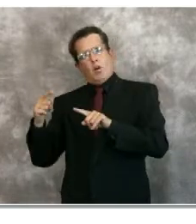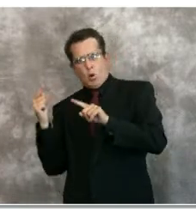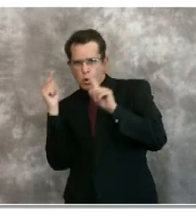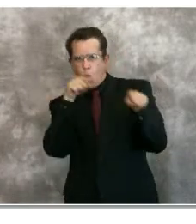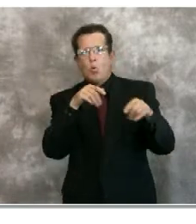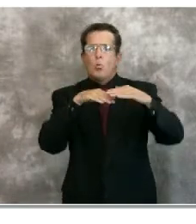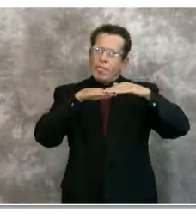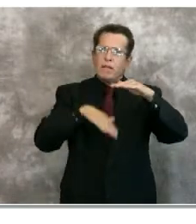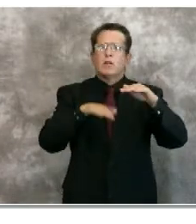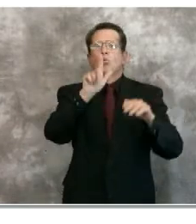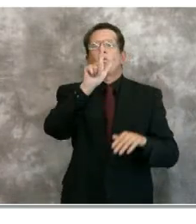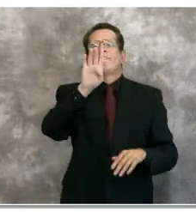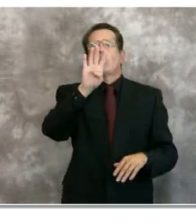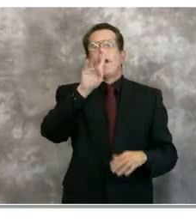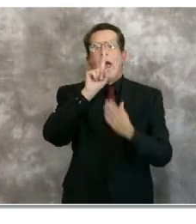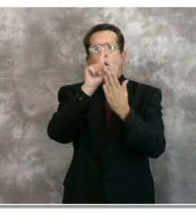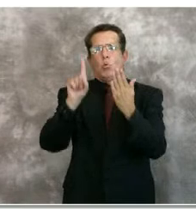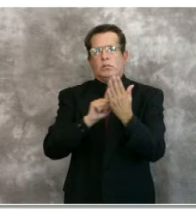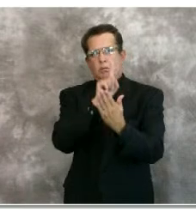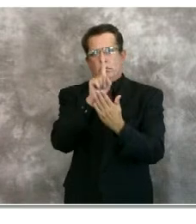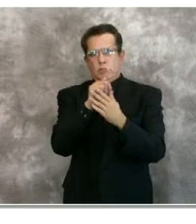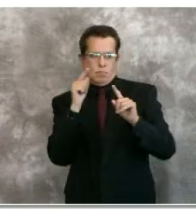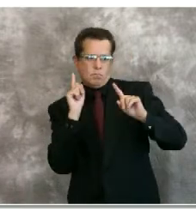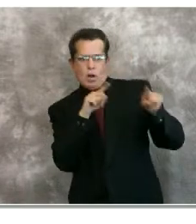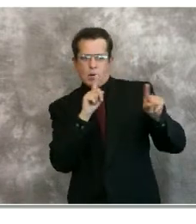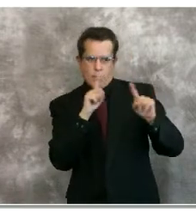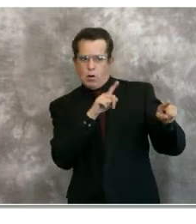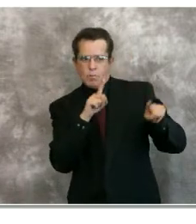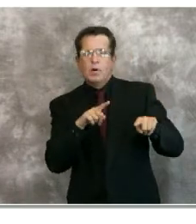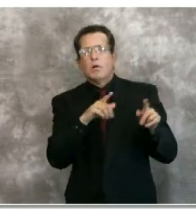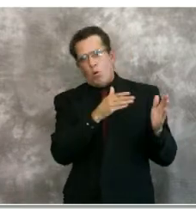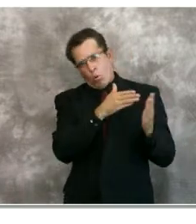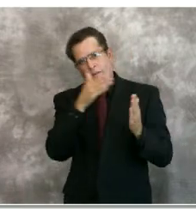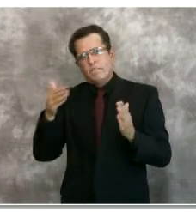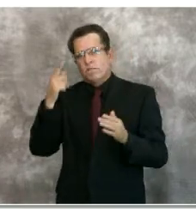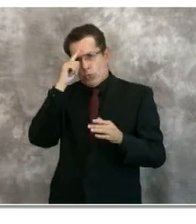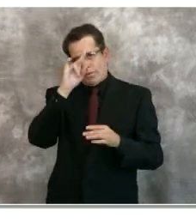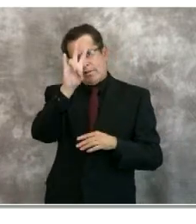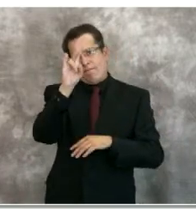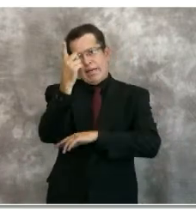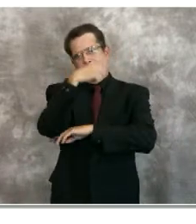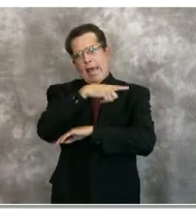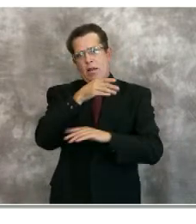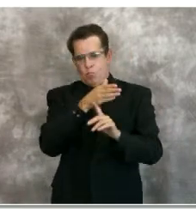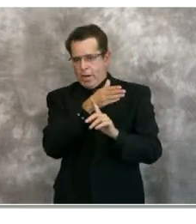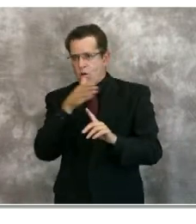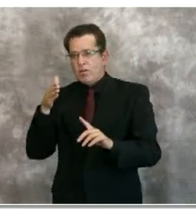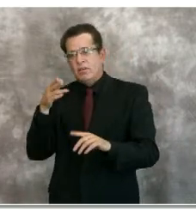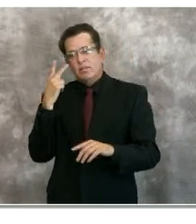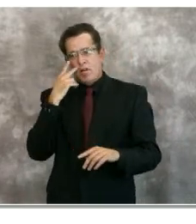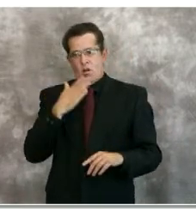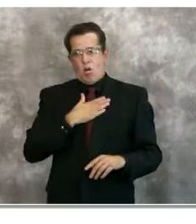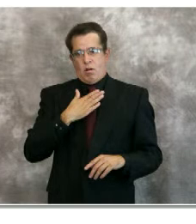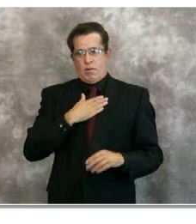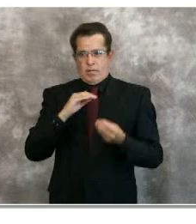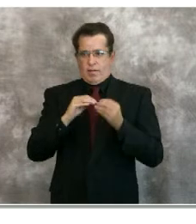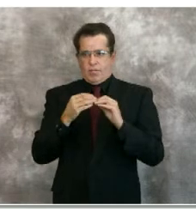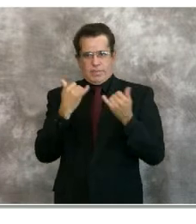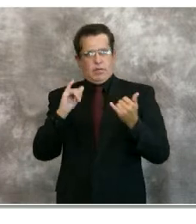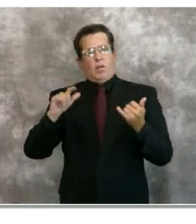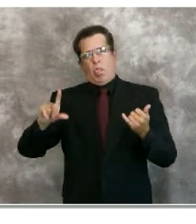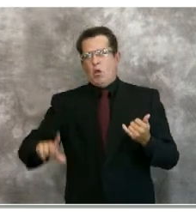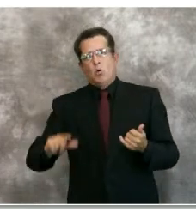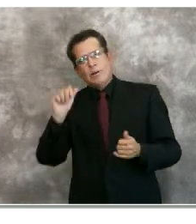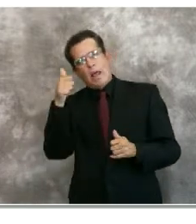of notification over a 7-day period. And as you can see here, we are still hovering at